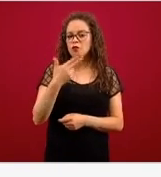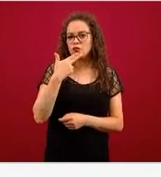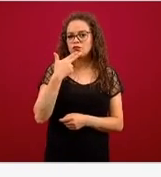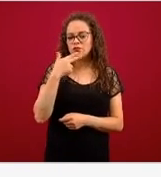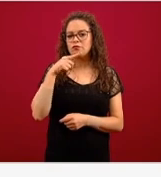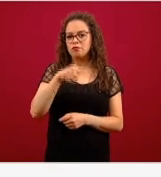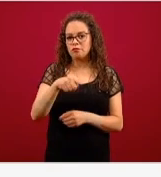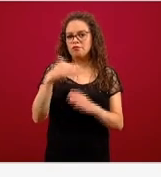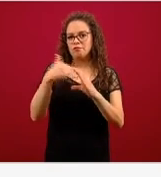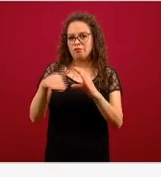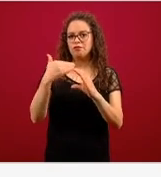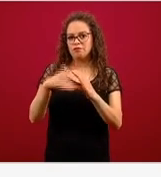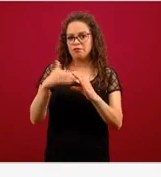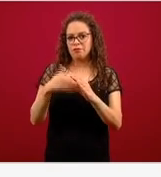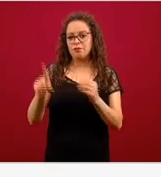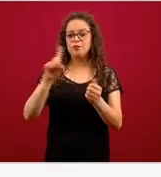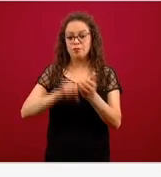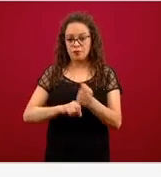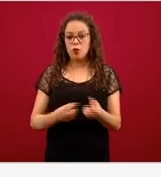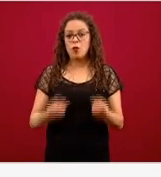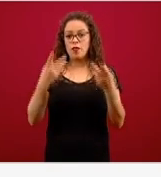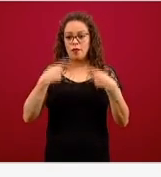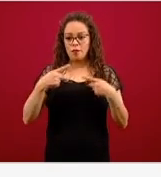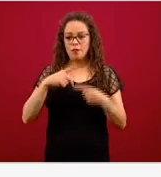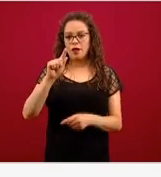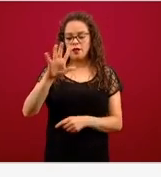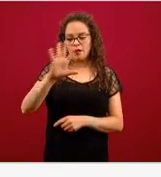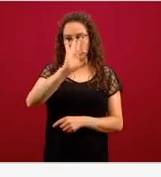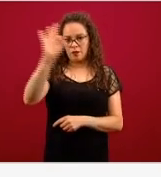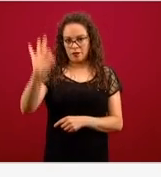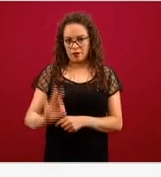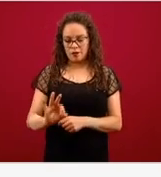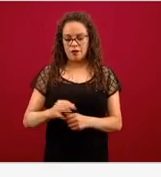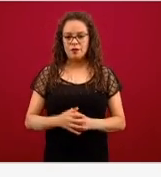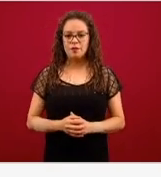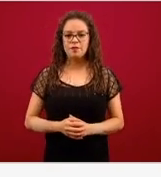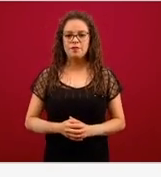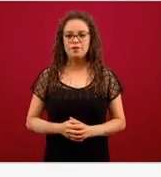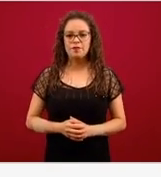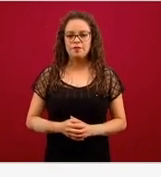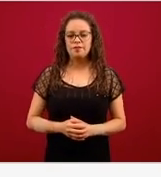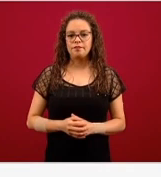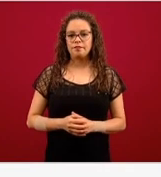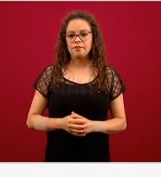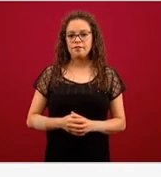131,702 people have chatted with Susana, and